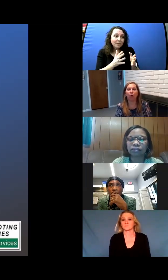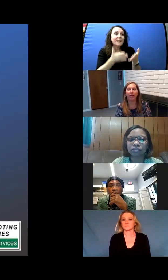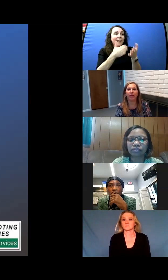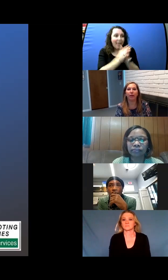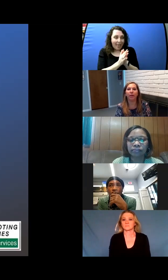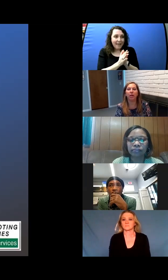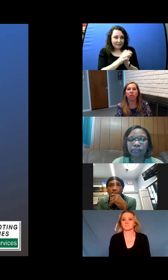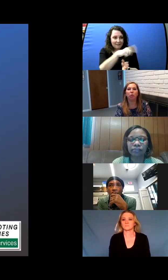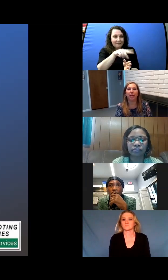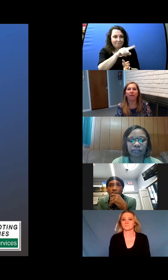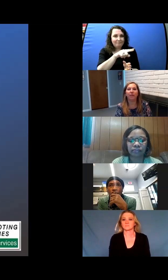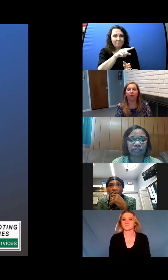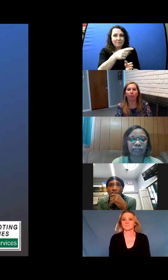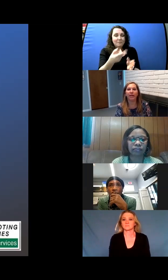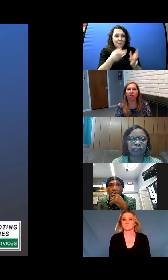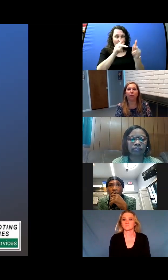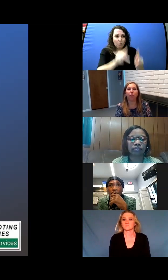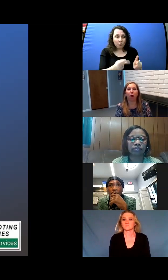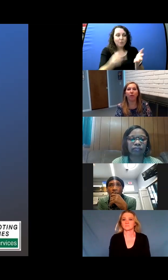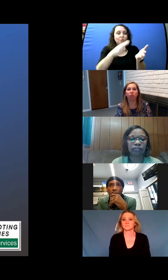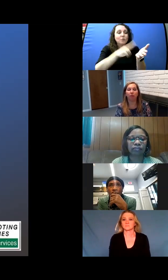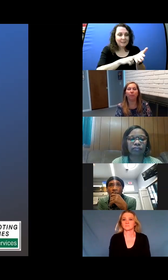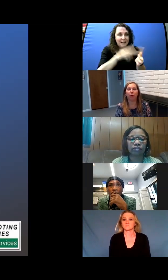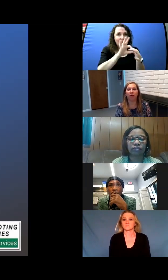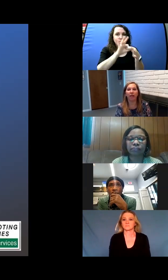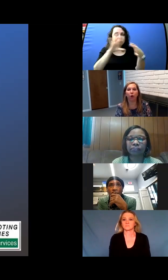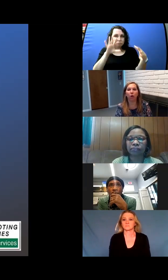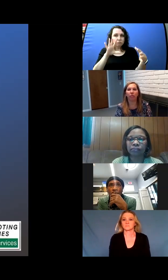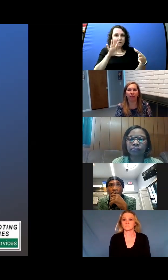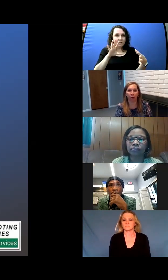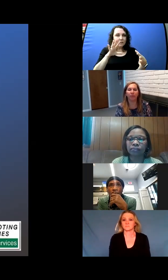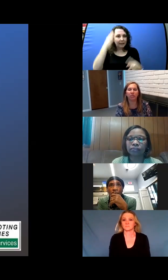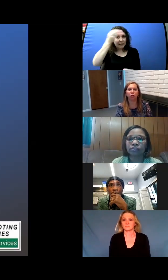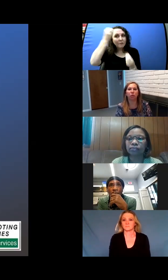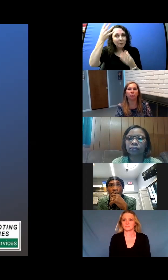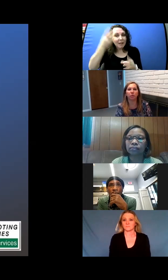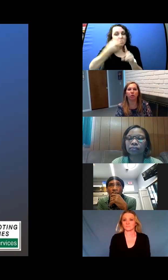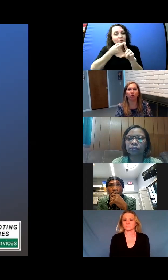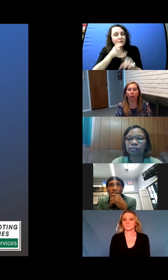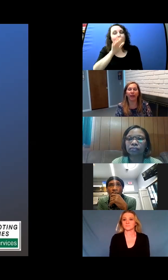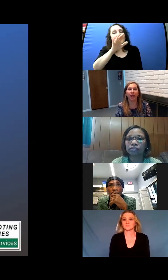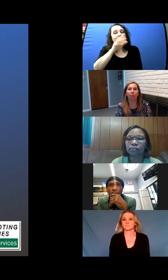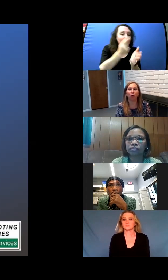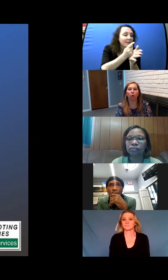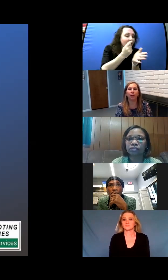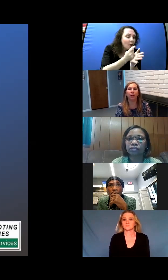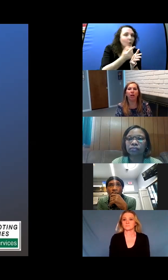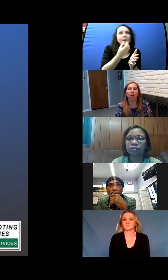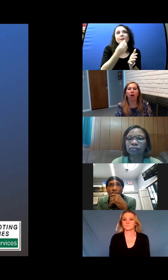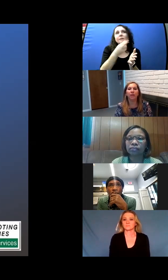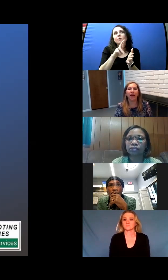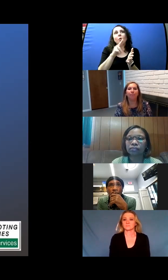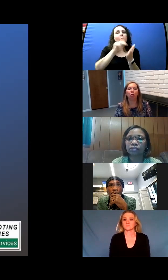information, allowing them to have information from a treatment provider, a therapist, or a rehab